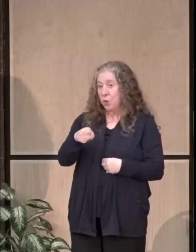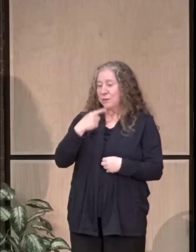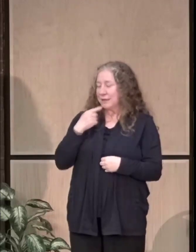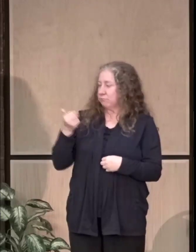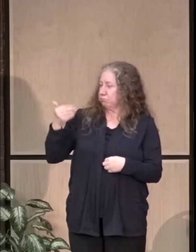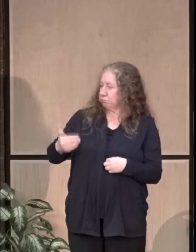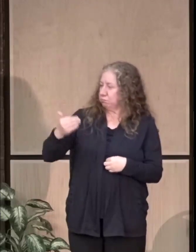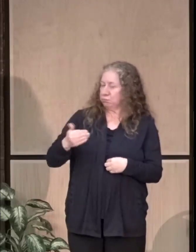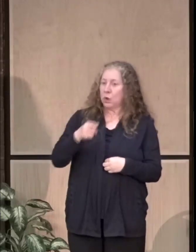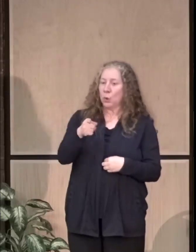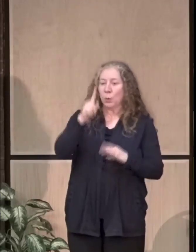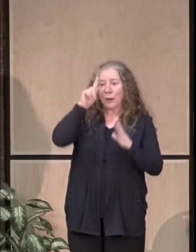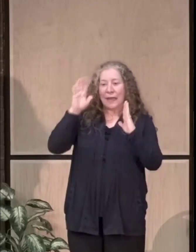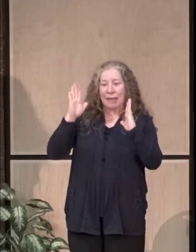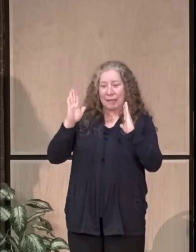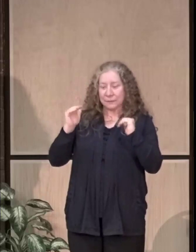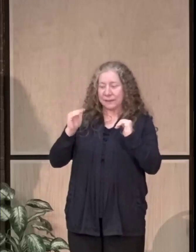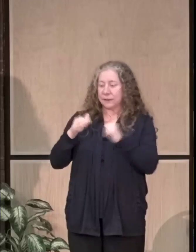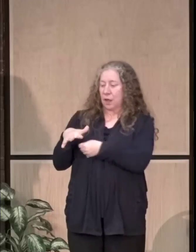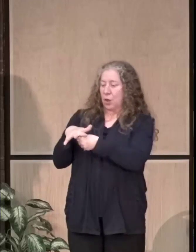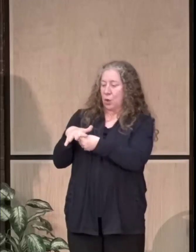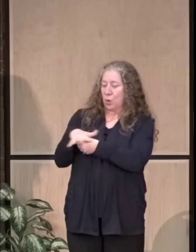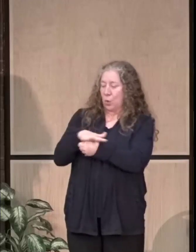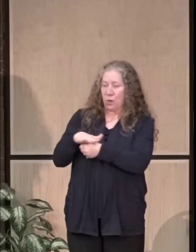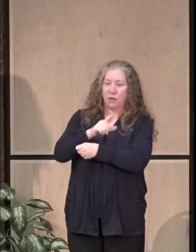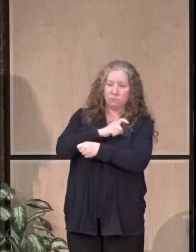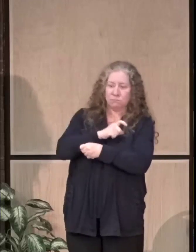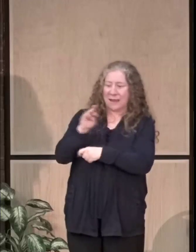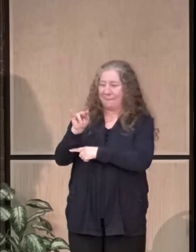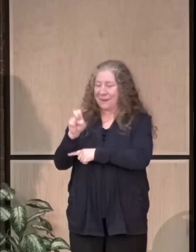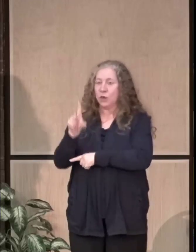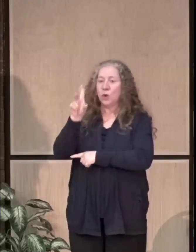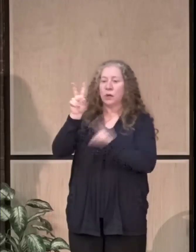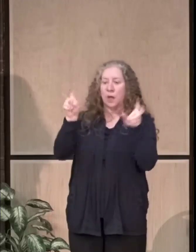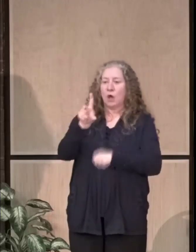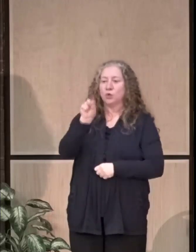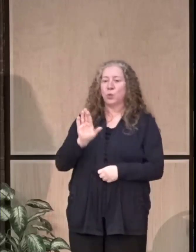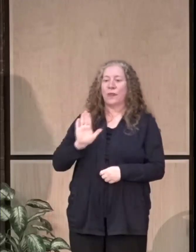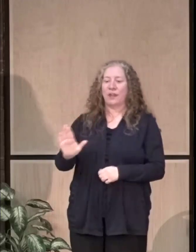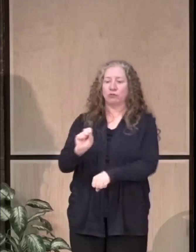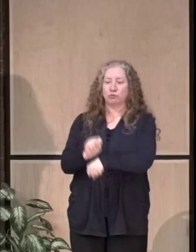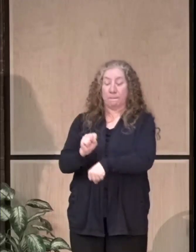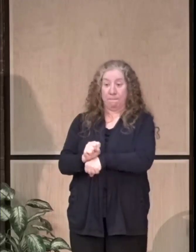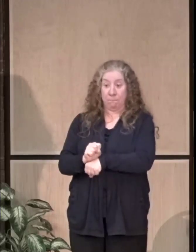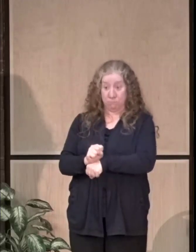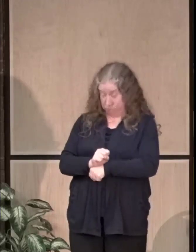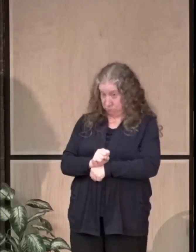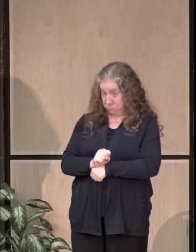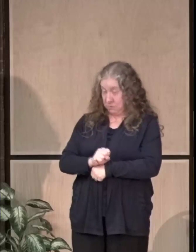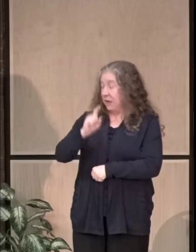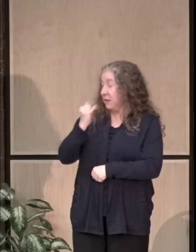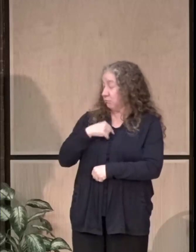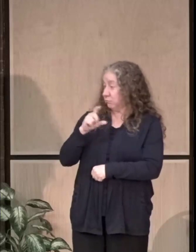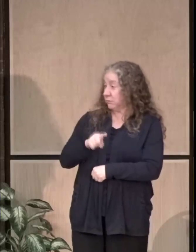of occasions that you expected the law enforcement here in Maine to do their job. Mm-hmm. Was it your job to complete